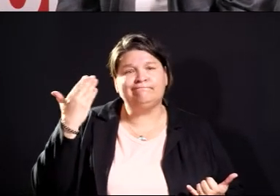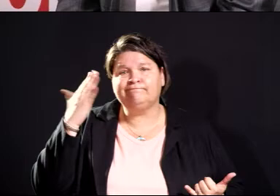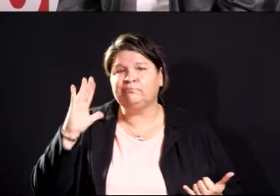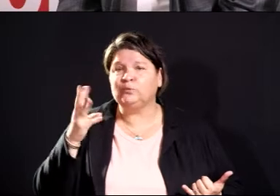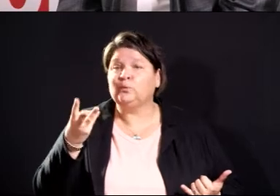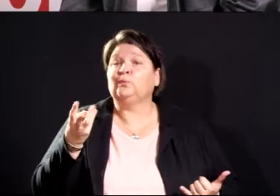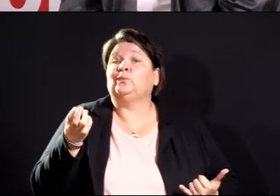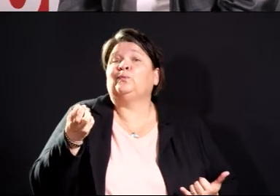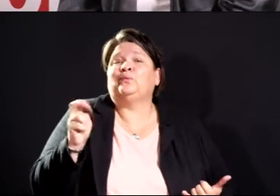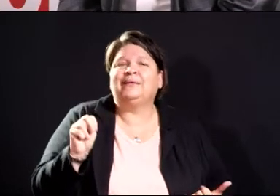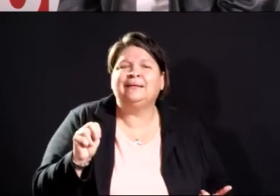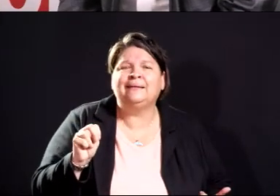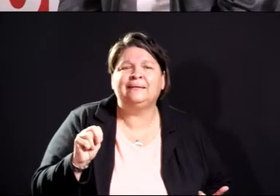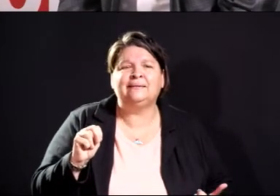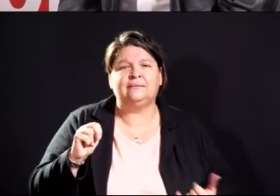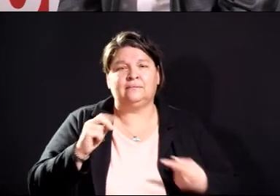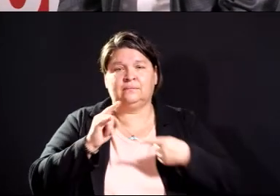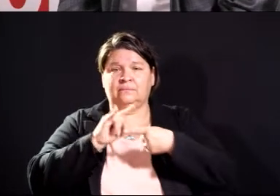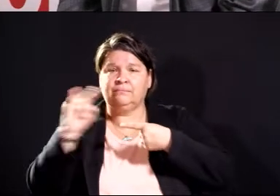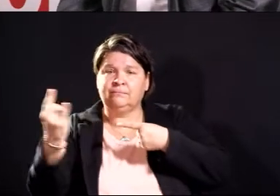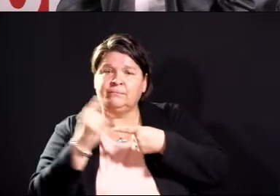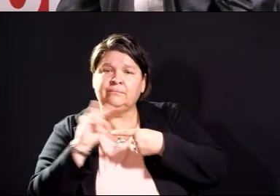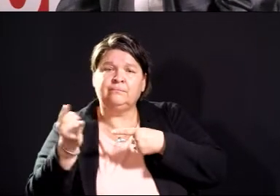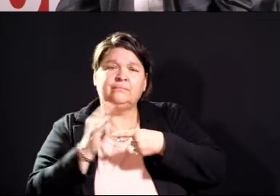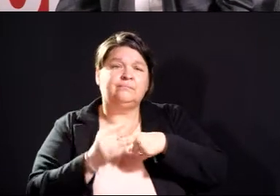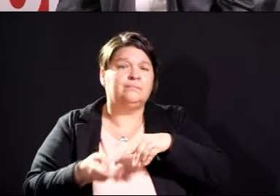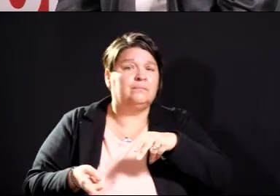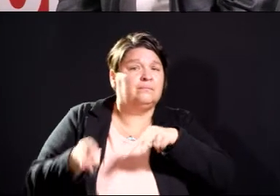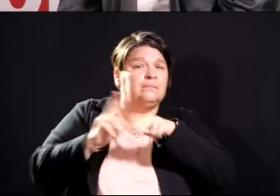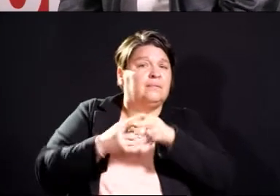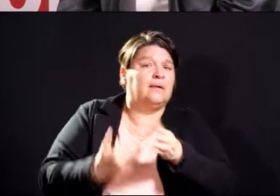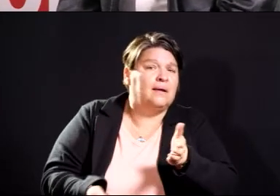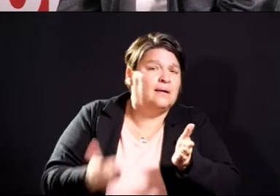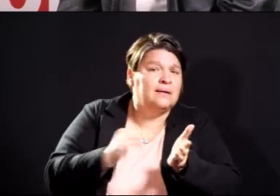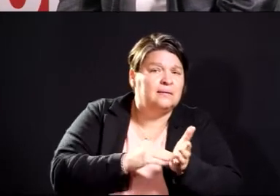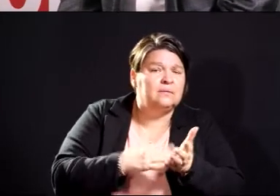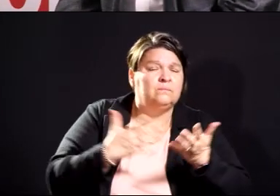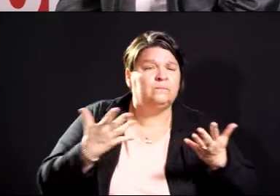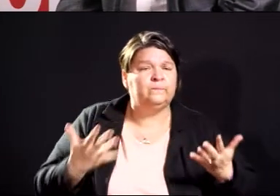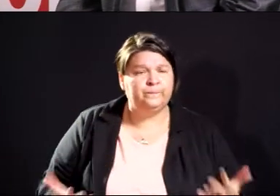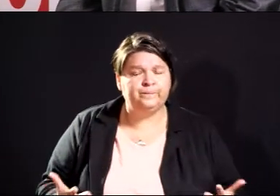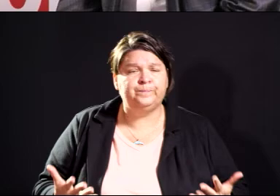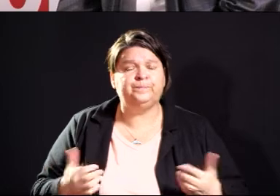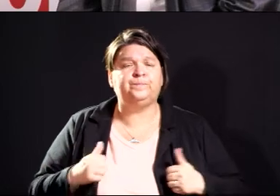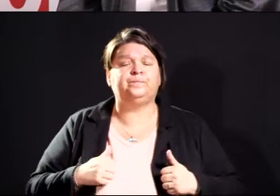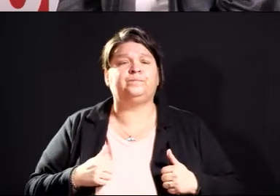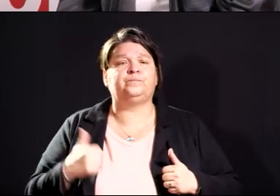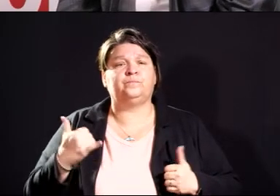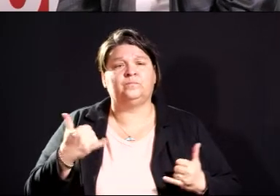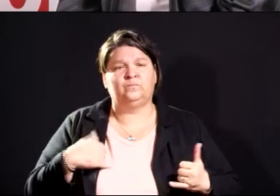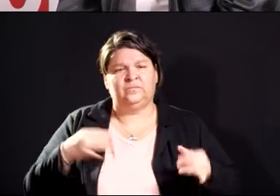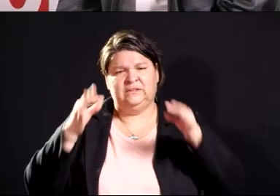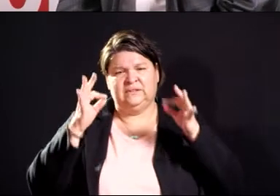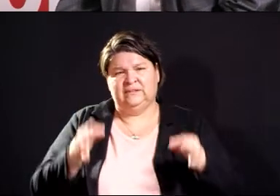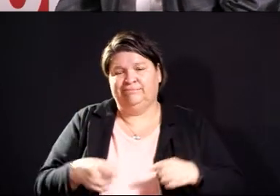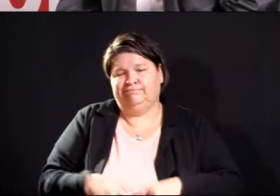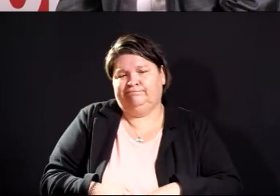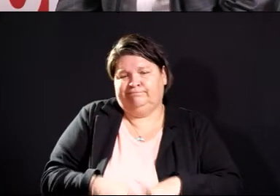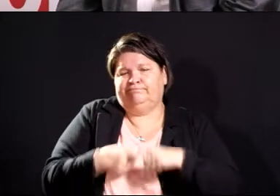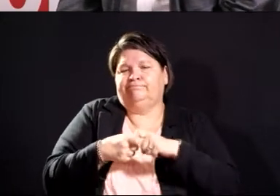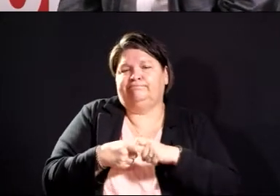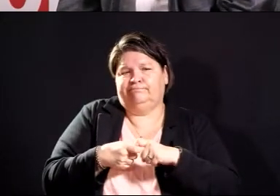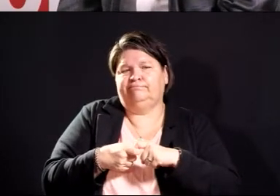to previous levels, we believe the prudent step is to pause that work.